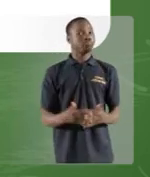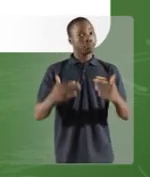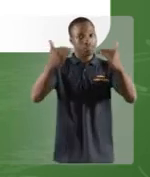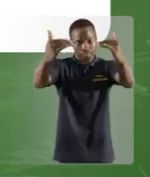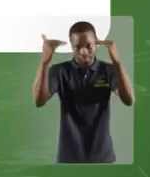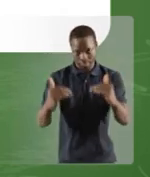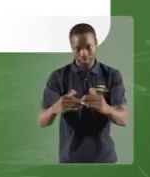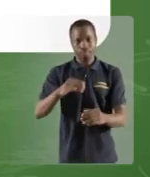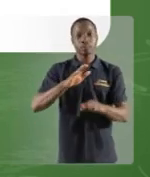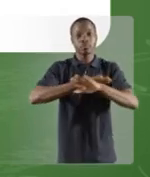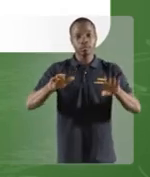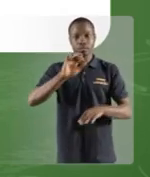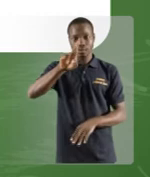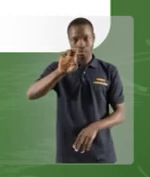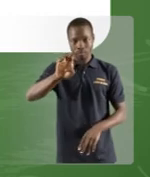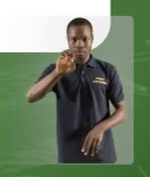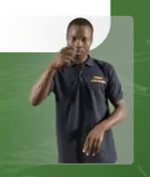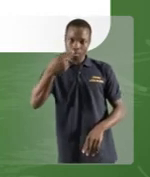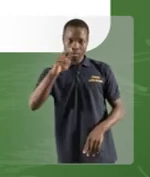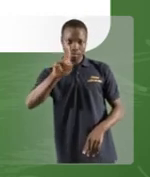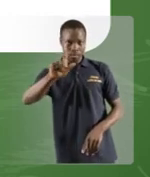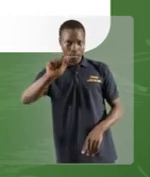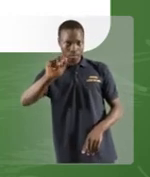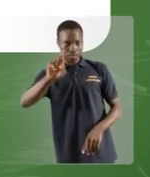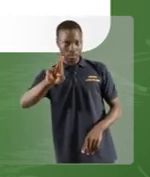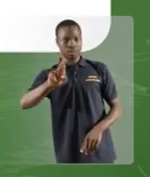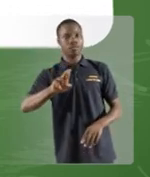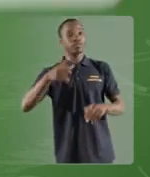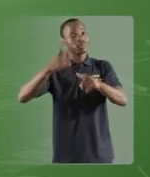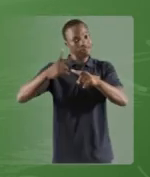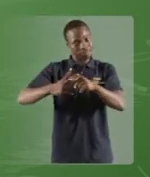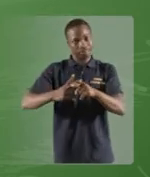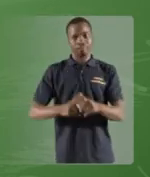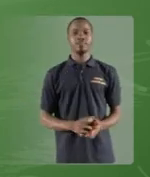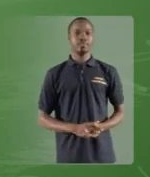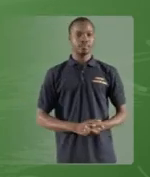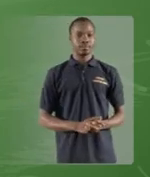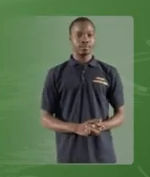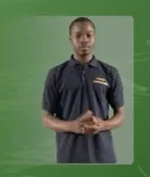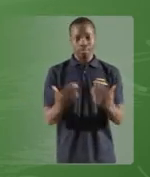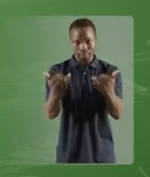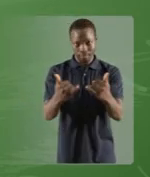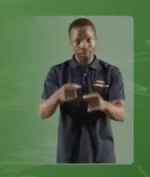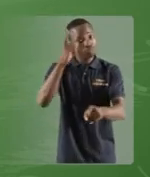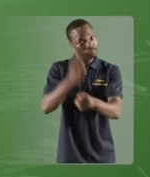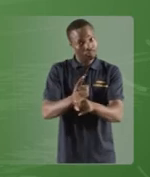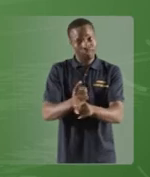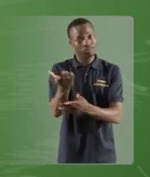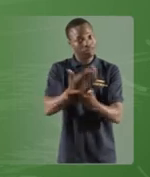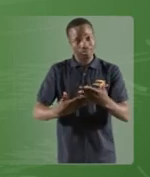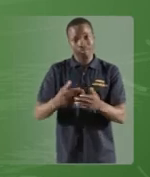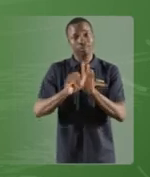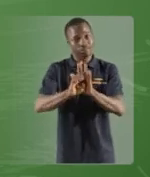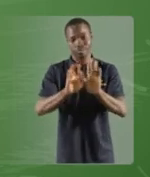went, hear, heard, know, knew, take, took. All right? These are just a few examples. All